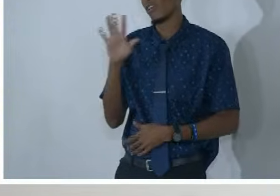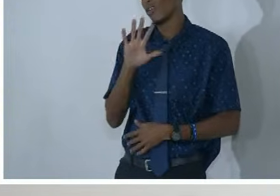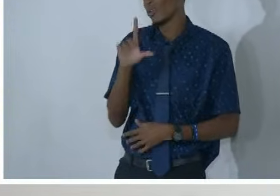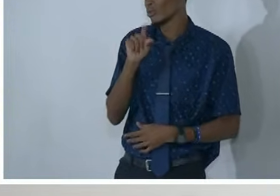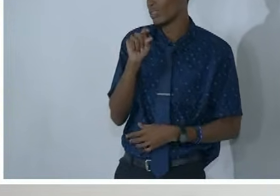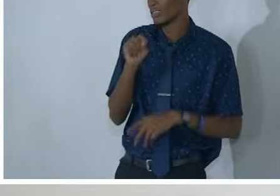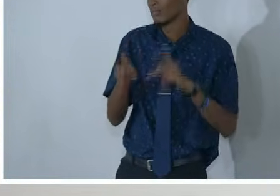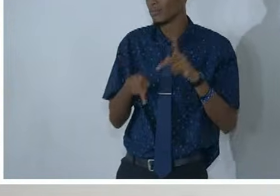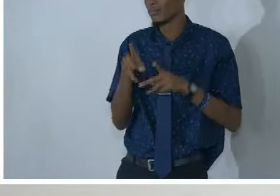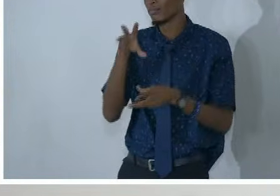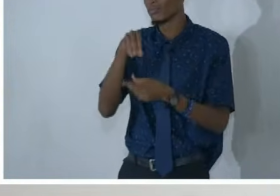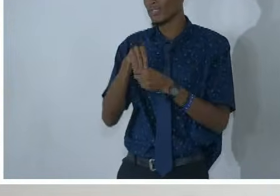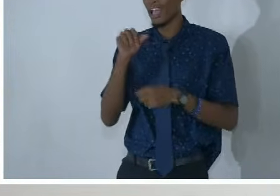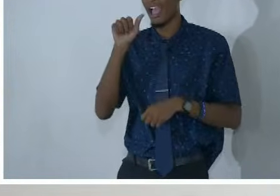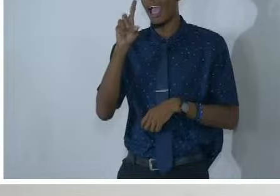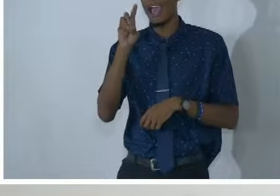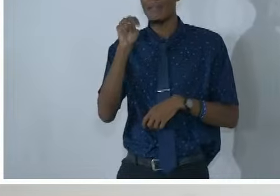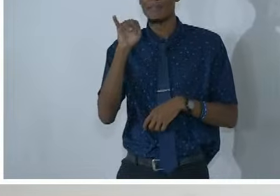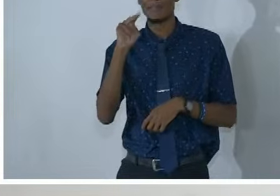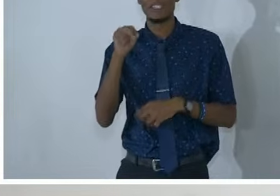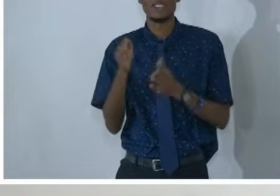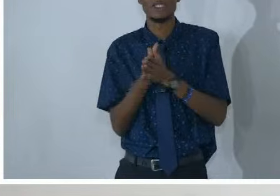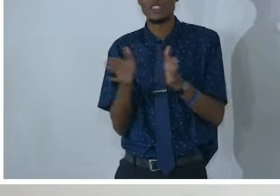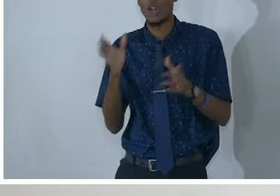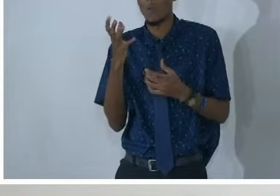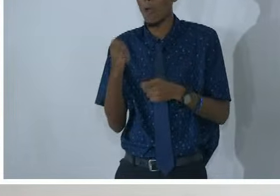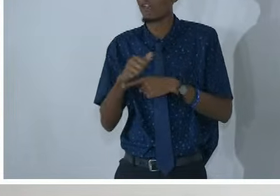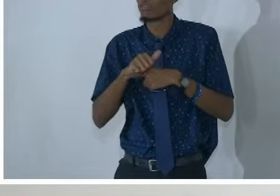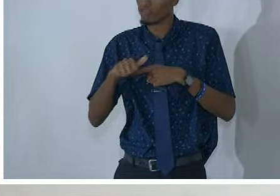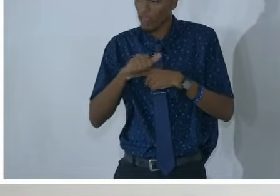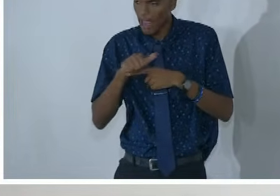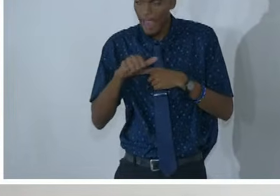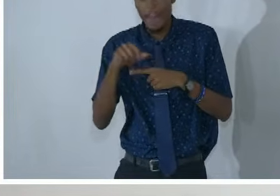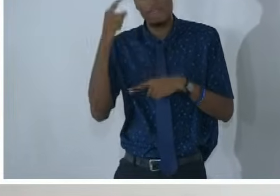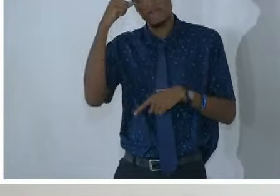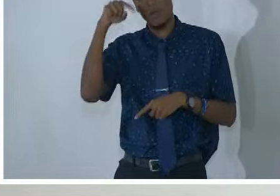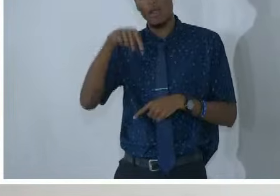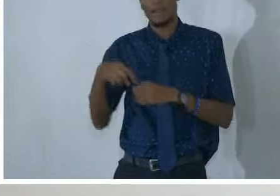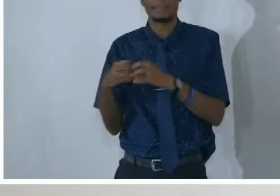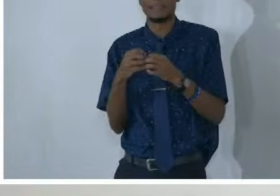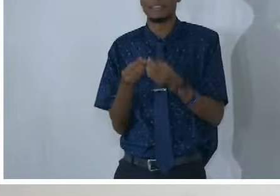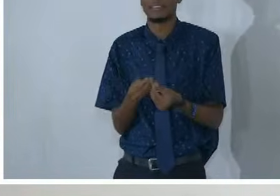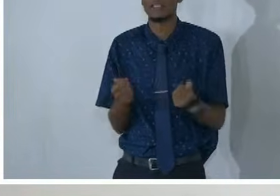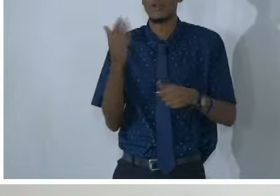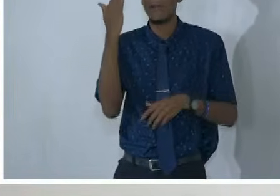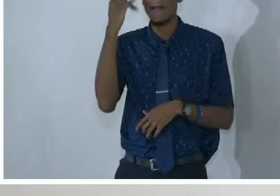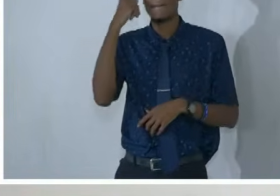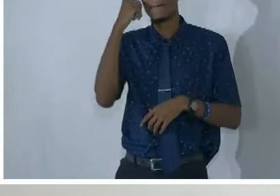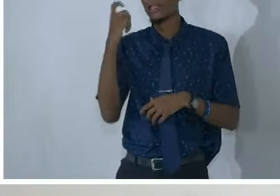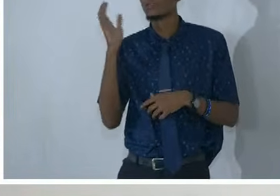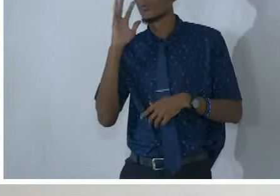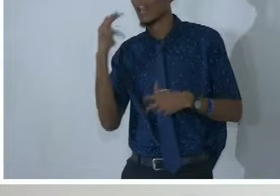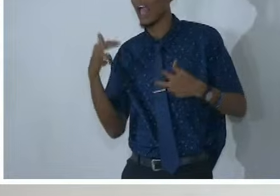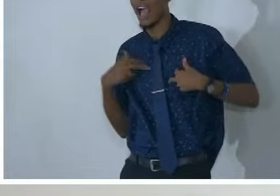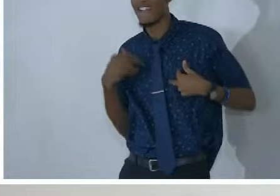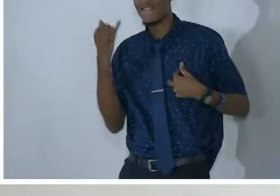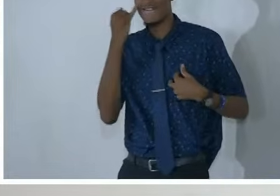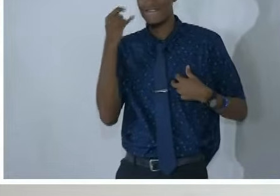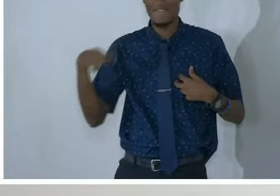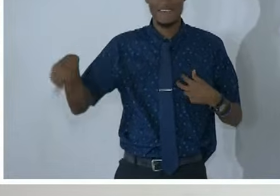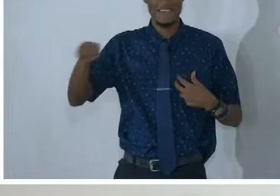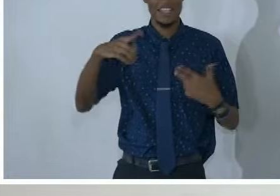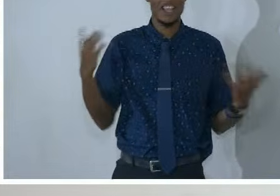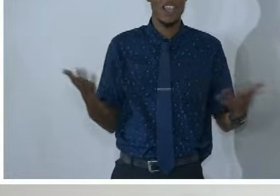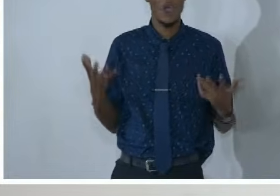the Administrator General to be trained in mediation, because parties come there and quarrel and want to fight inside the